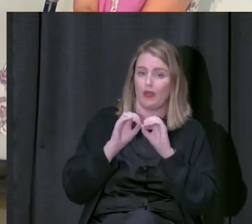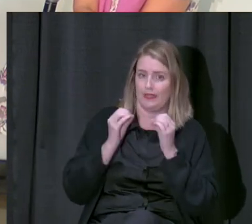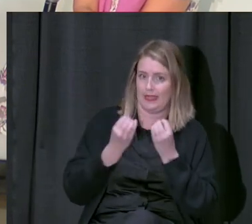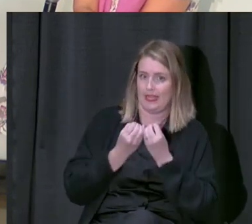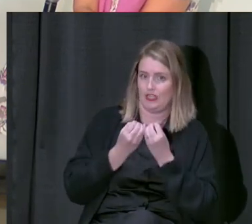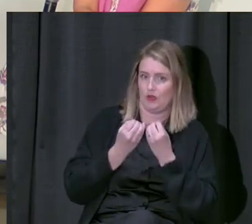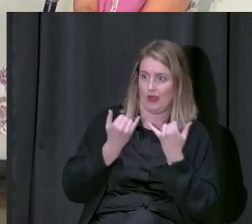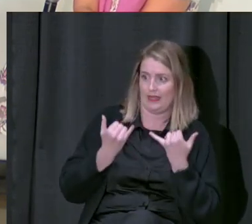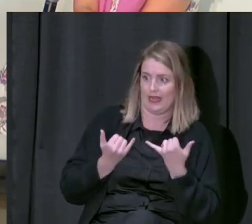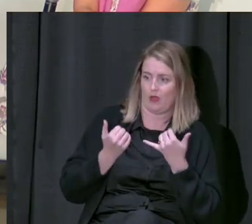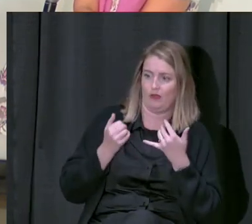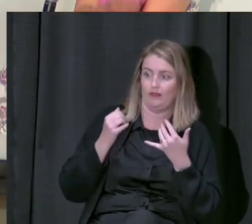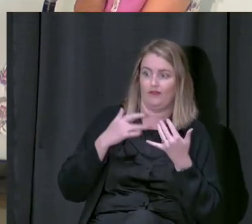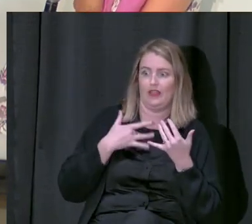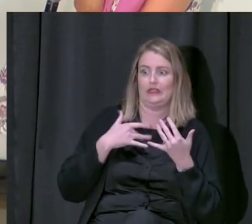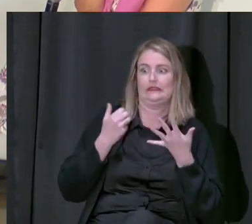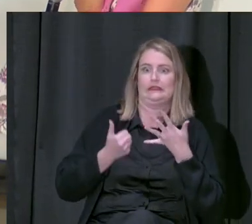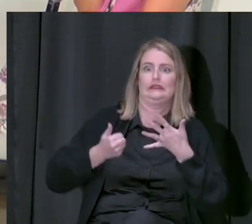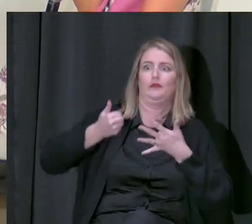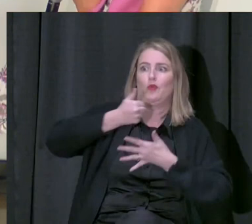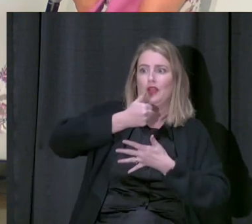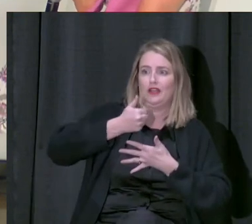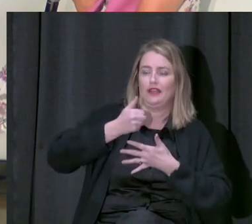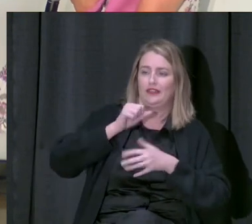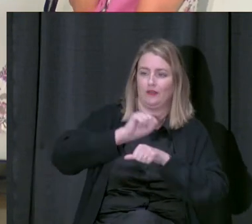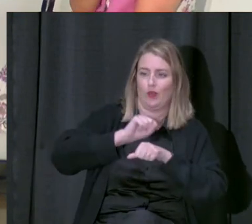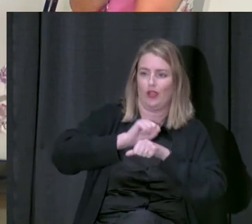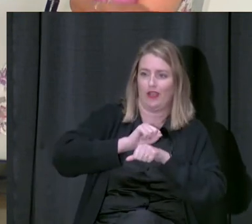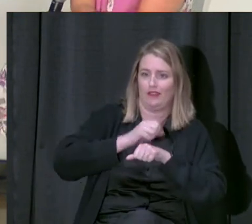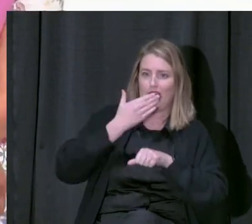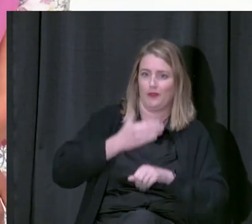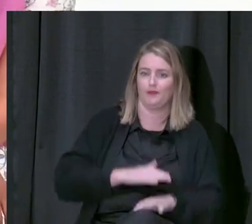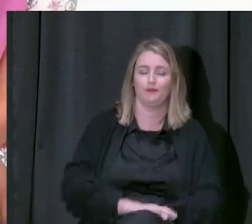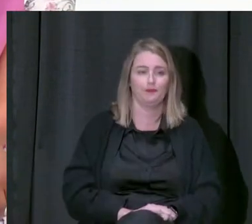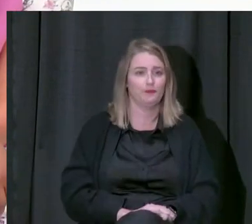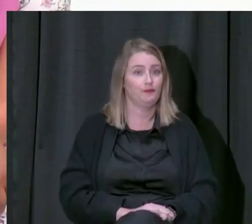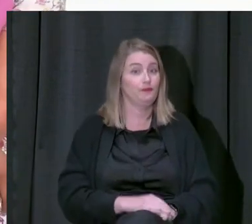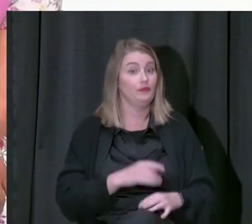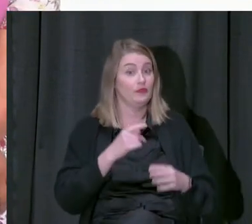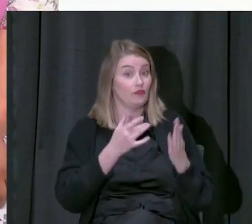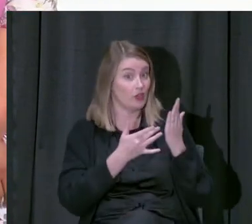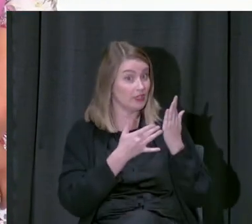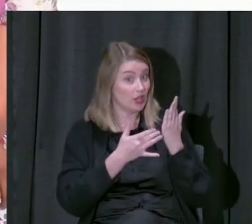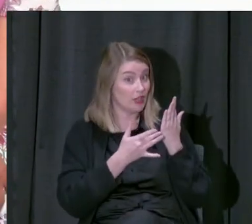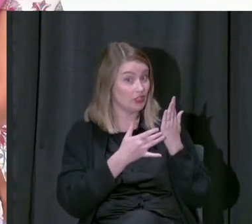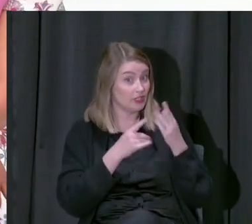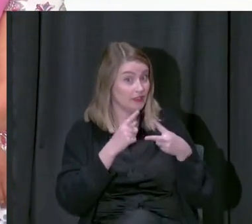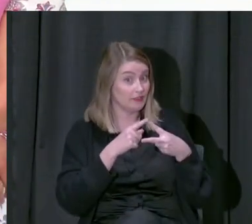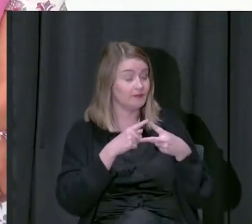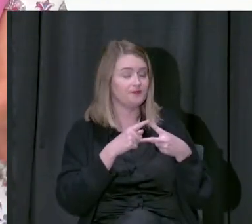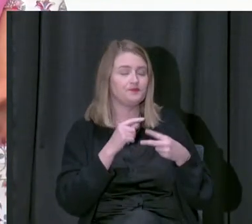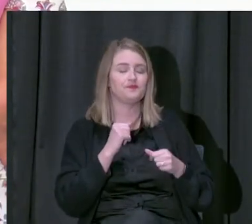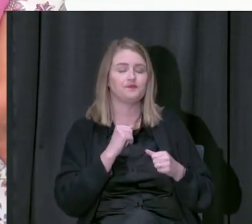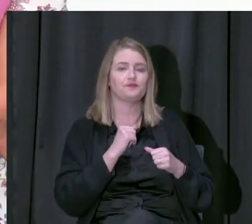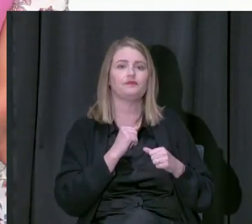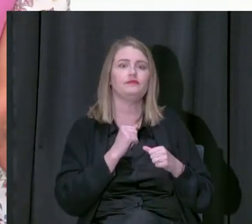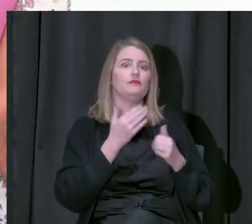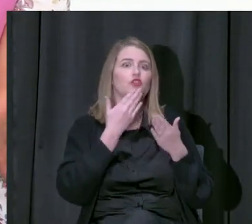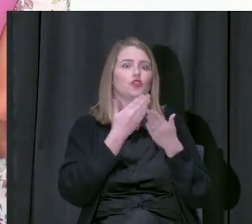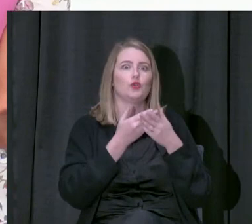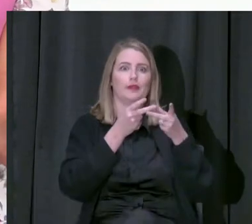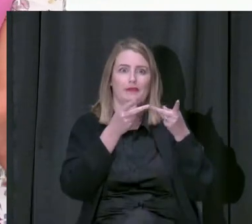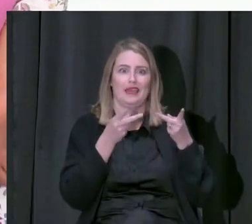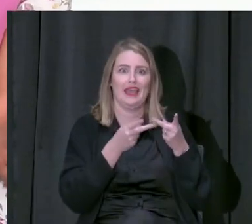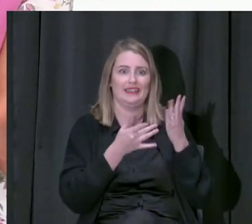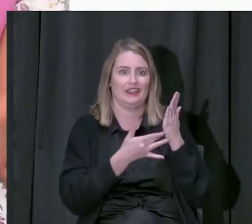that you're currently prioritizing and working on? Thank you. Okay, so we sit in the technology space, and it's a good place to be